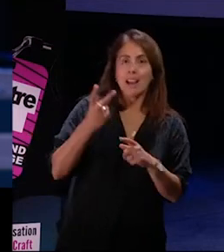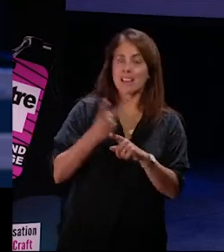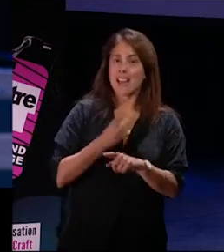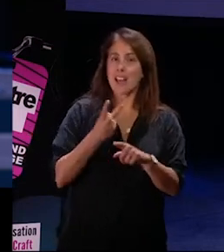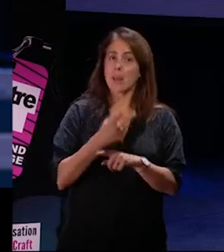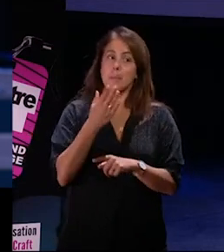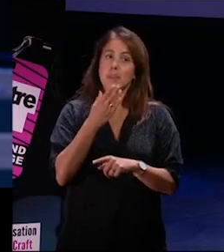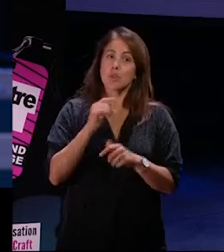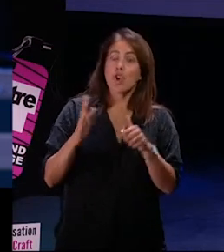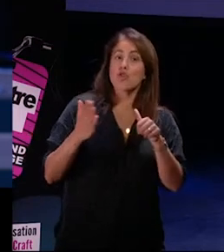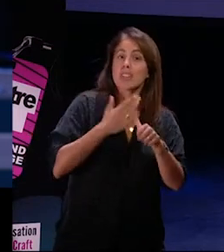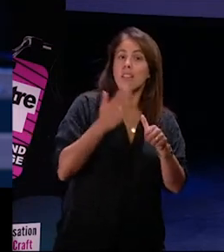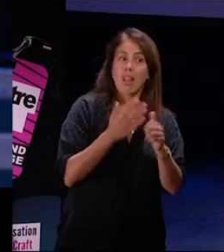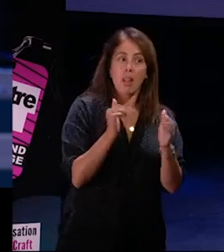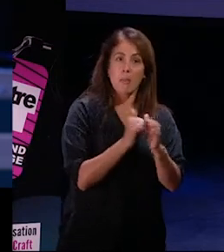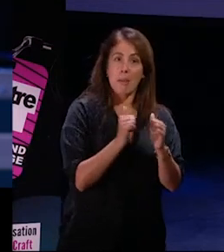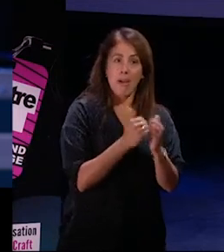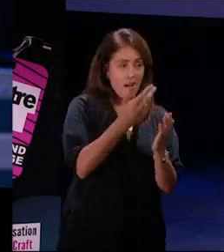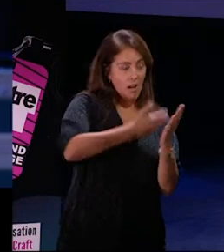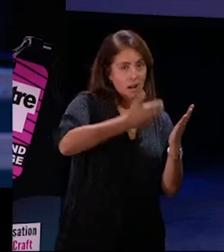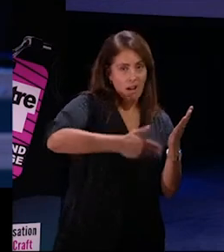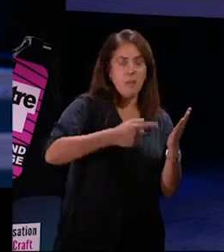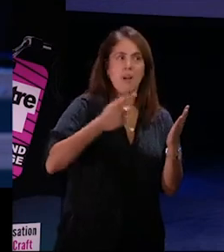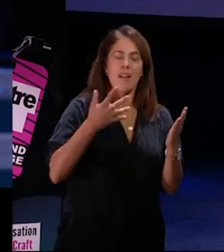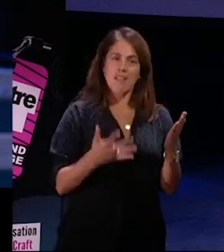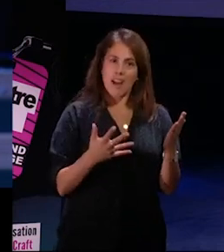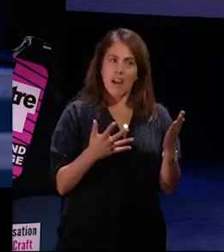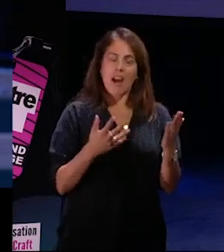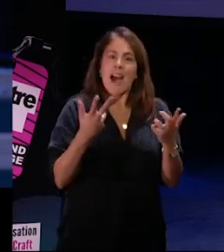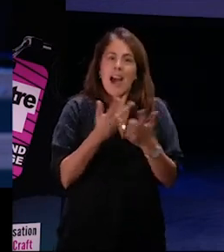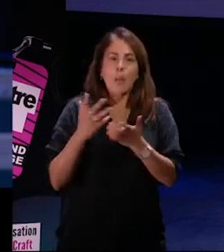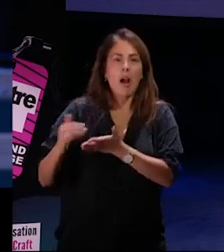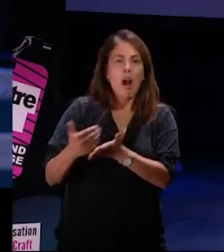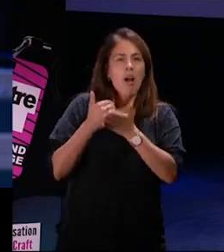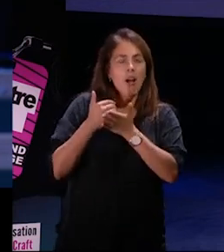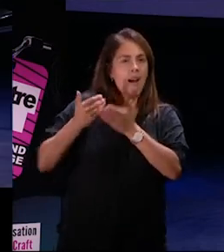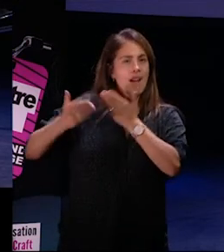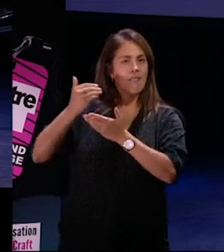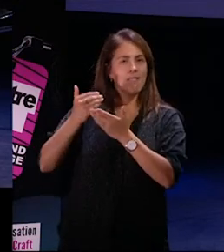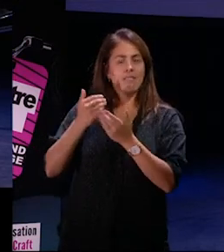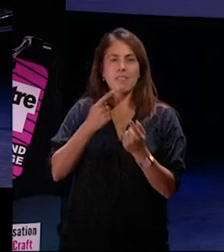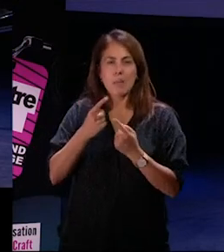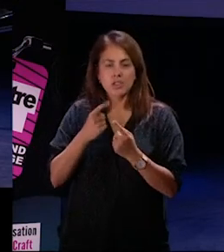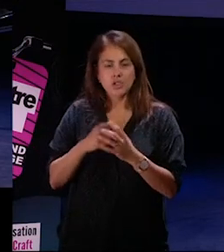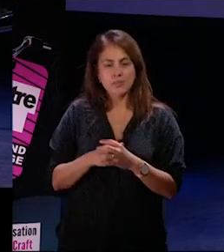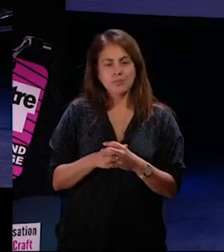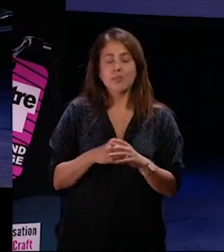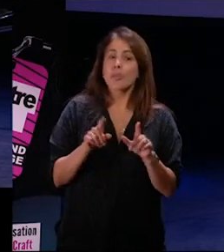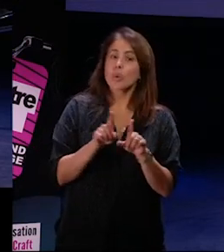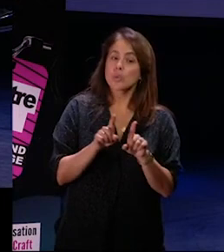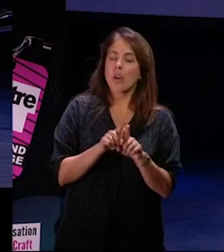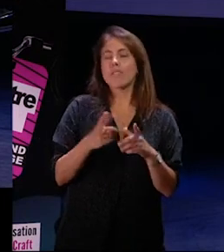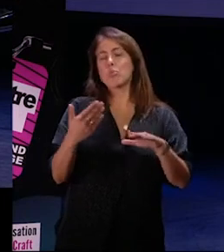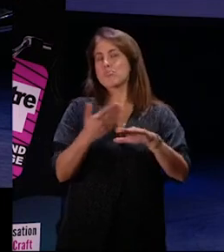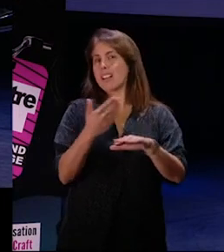paper copies, but now we're starting to be able to look at how we archive that differently. The other way that it really works for us as well, in a